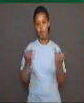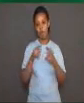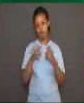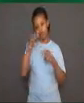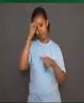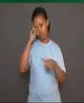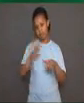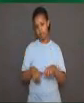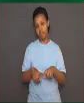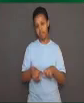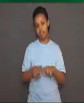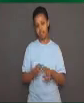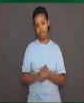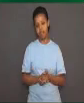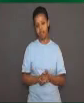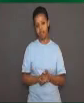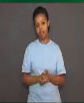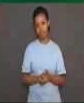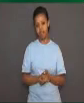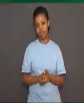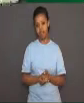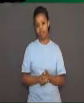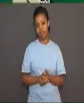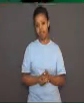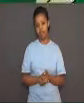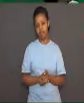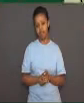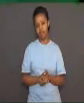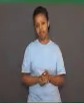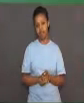Let's get back to our lesson.